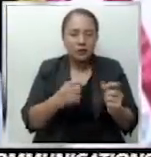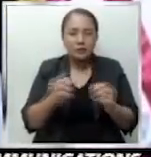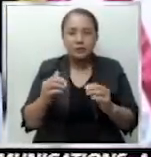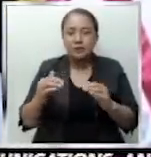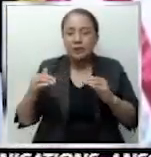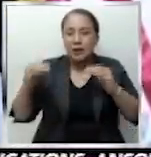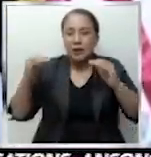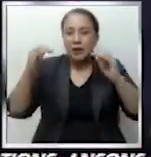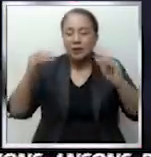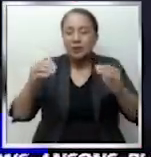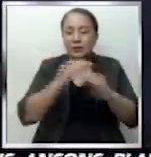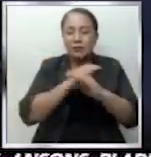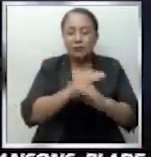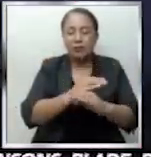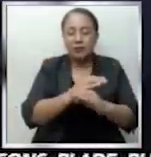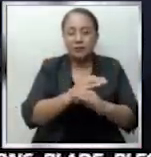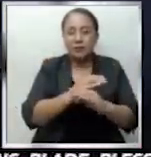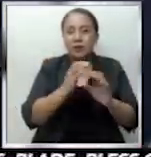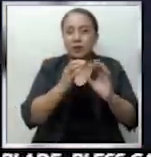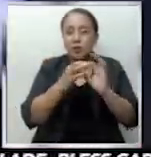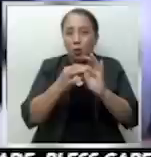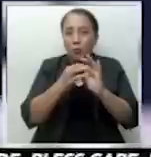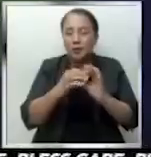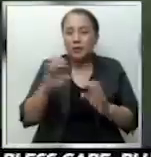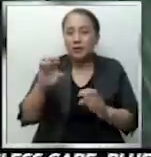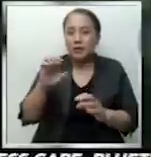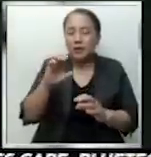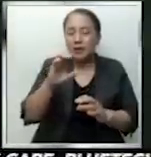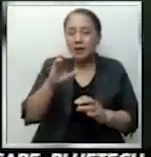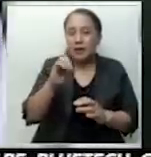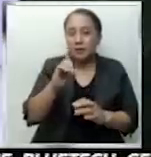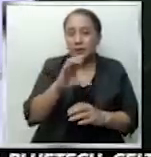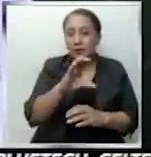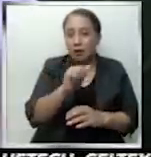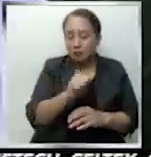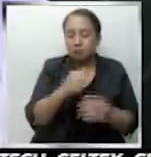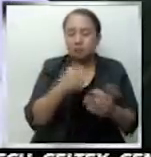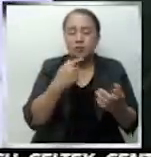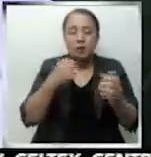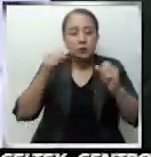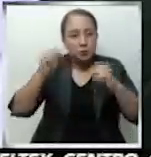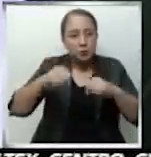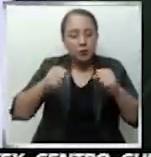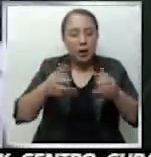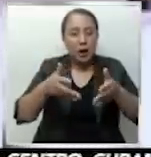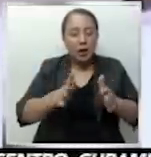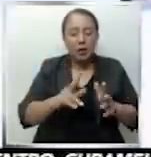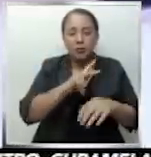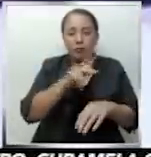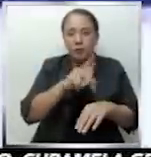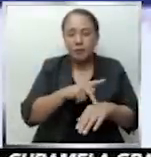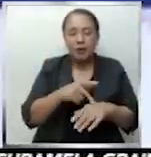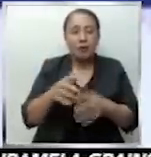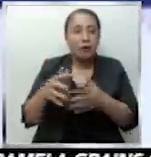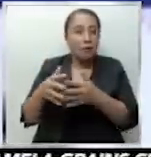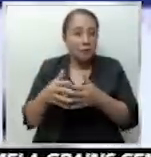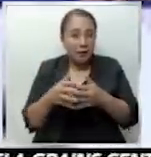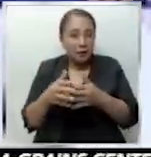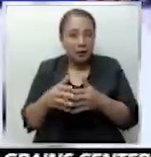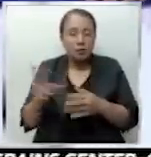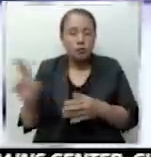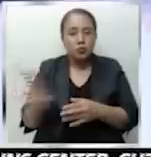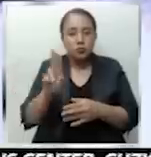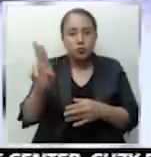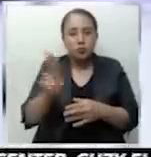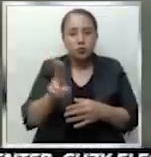Cooperation Agreement o EDCA ang pinirmahang kasunduan kung saan papayagan ng Pilipinas ang Amerika na gamitin ang mga